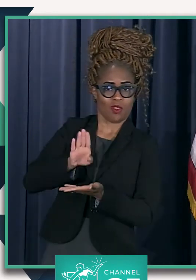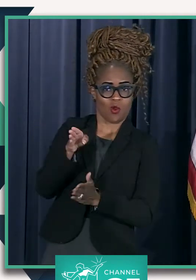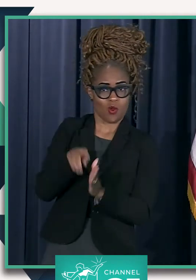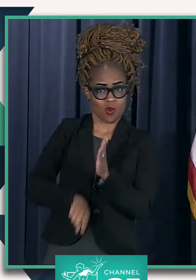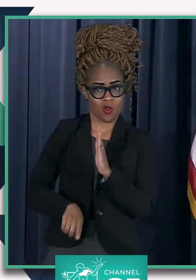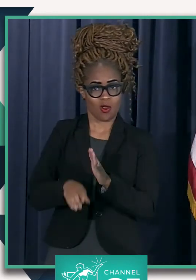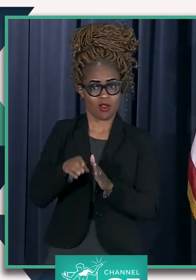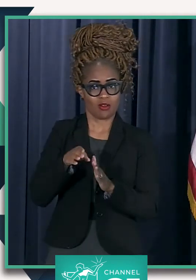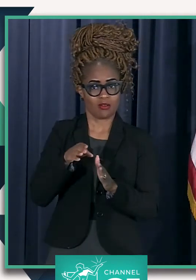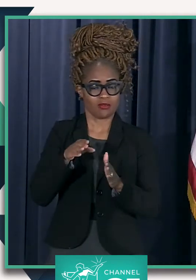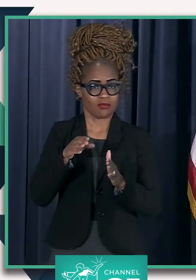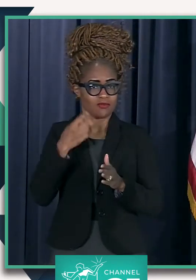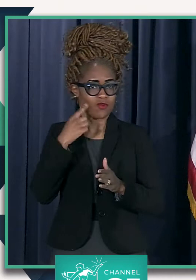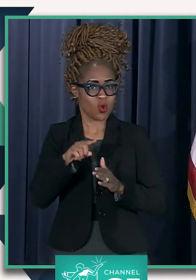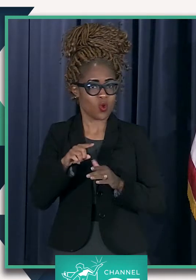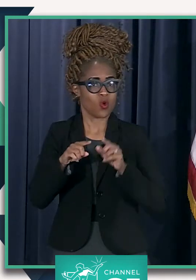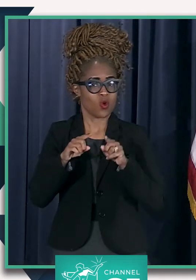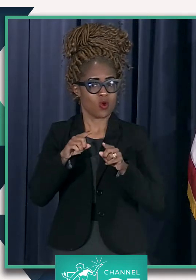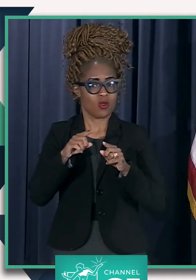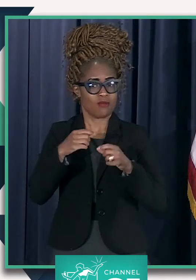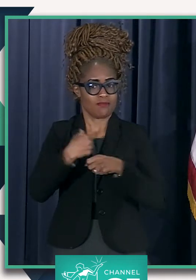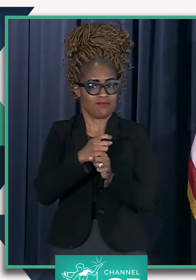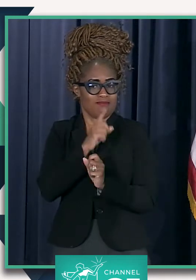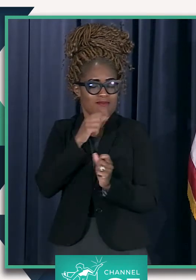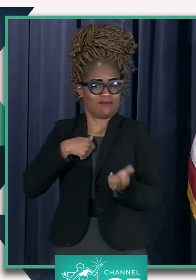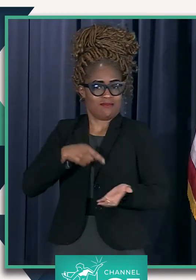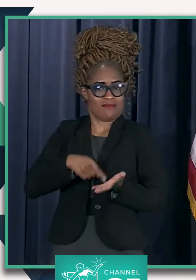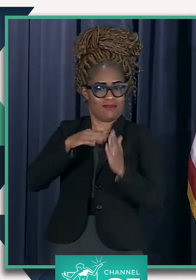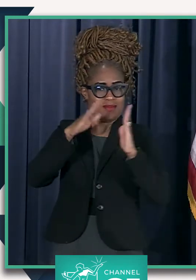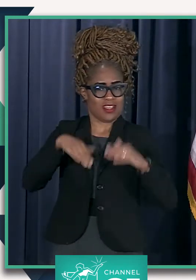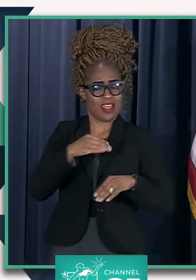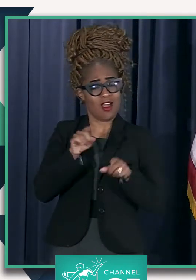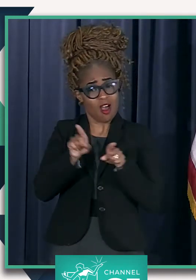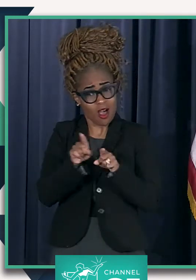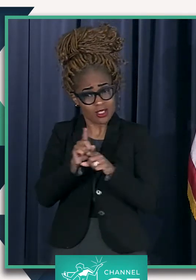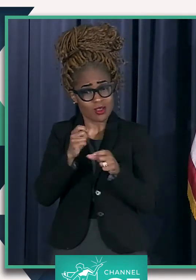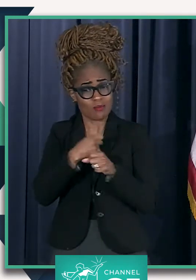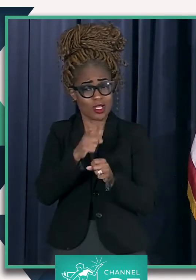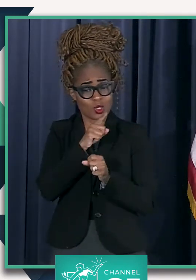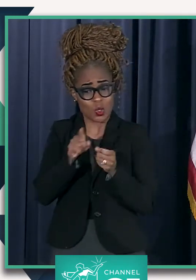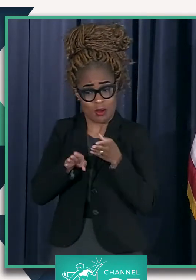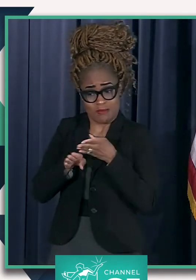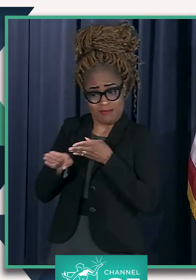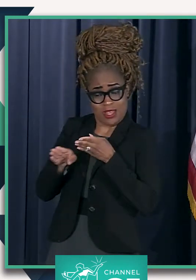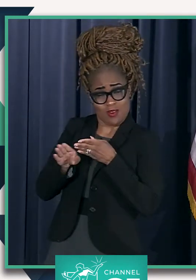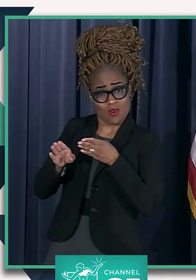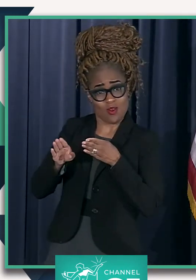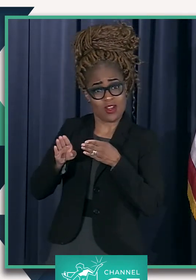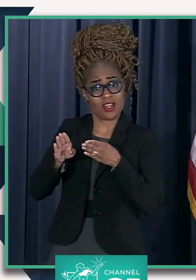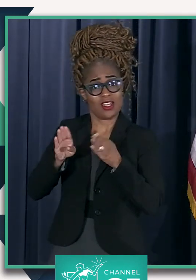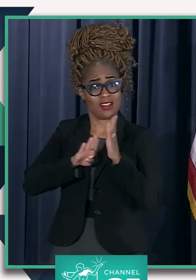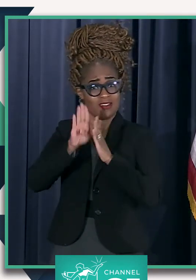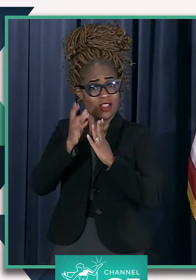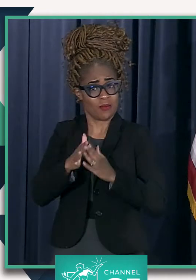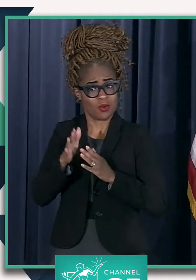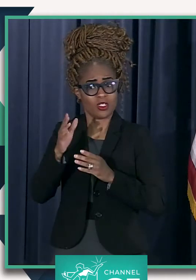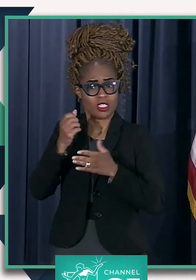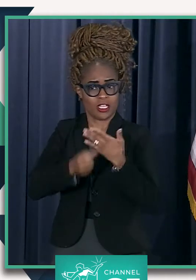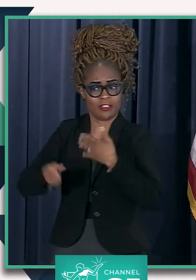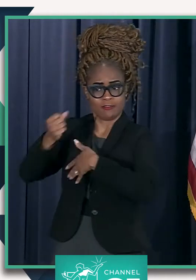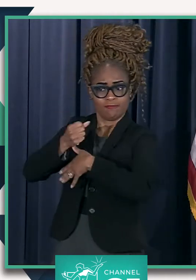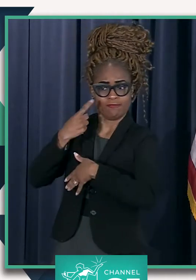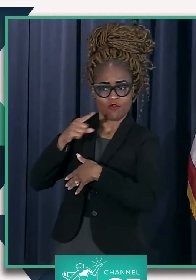affordable housing and to ensure also that minority developers are prioritized to do the work. There is